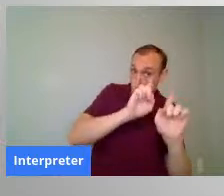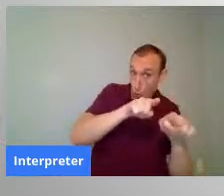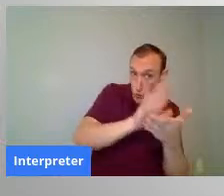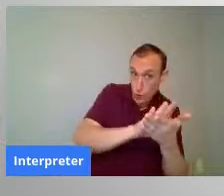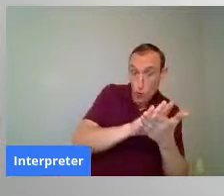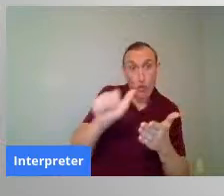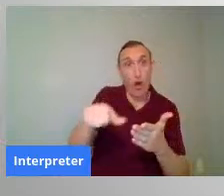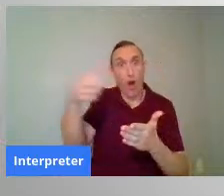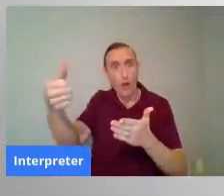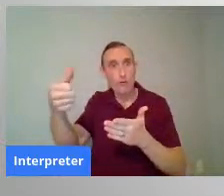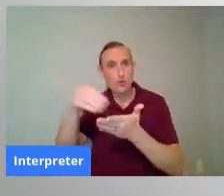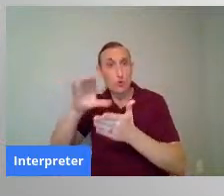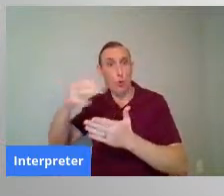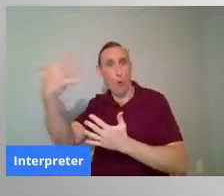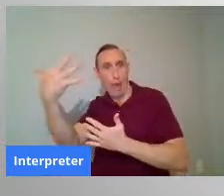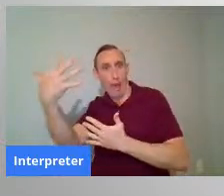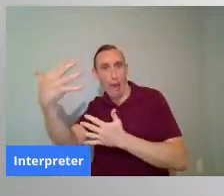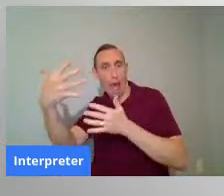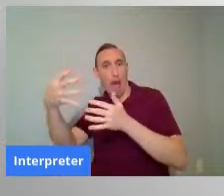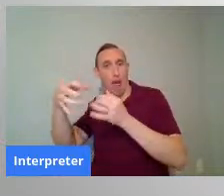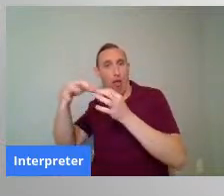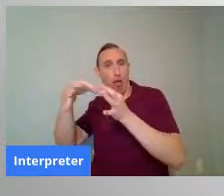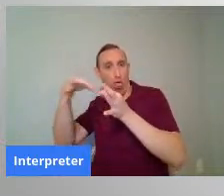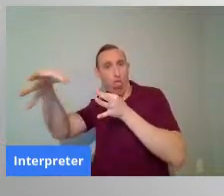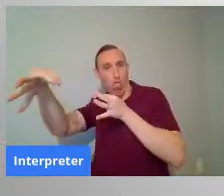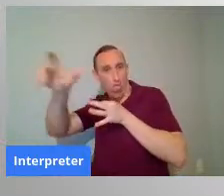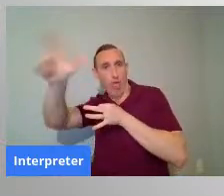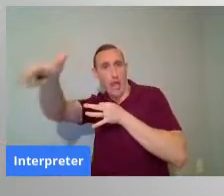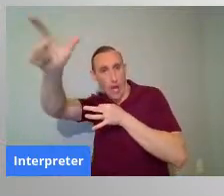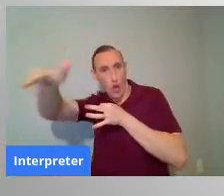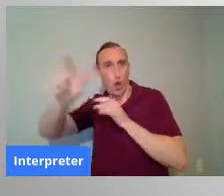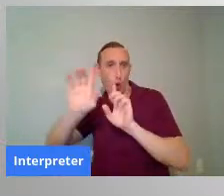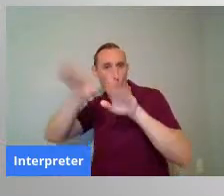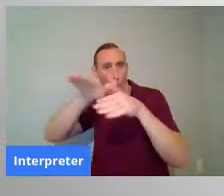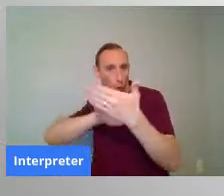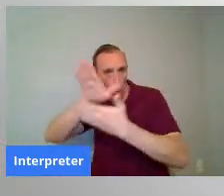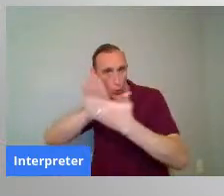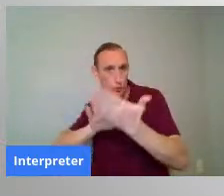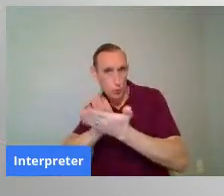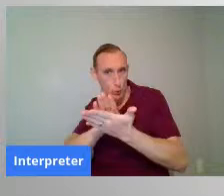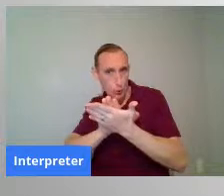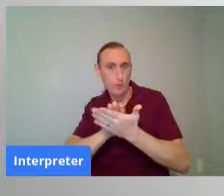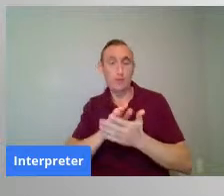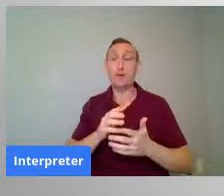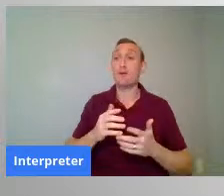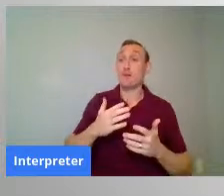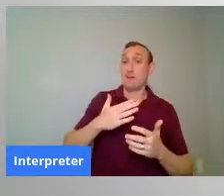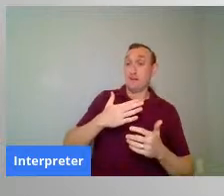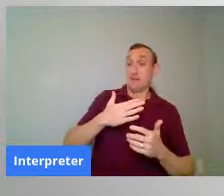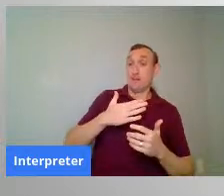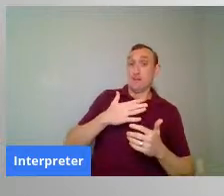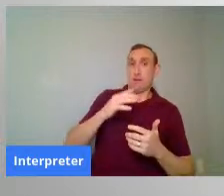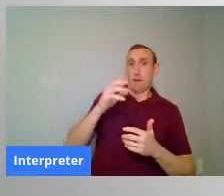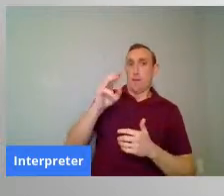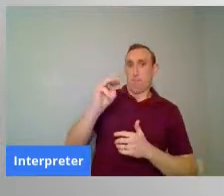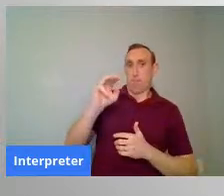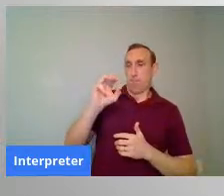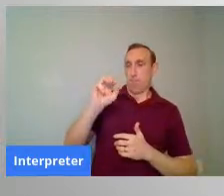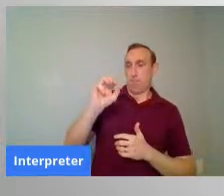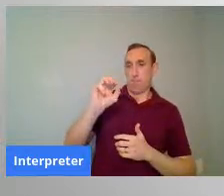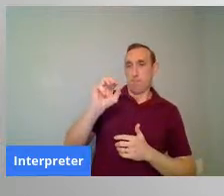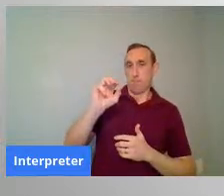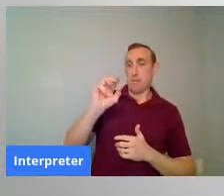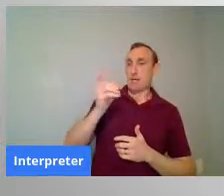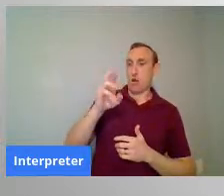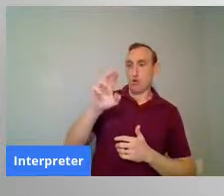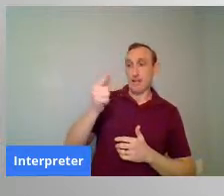is all 9 of us have very different opinions based on our lived experiences, as parents, as some of us,